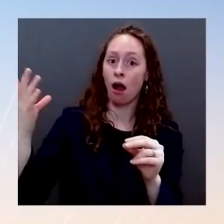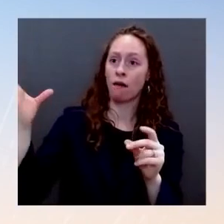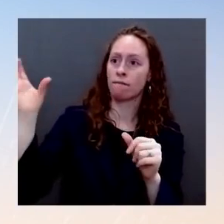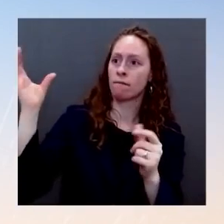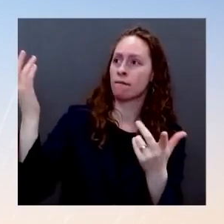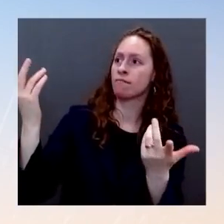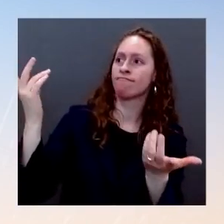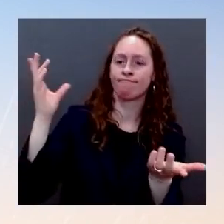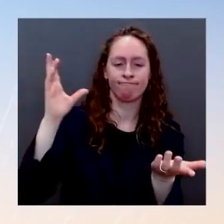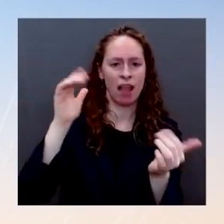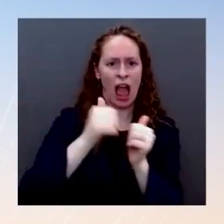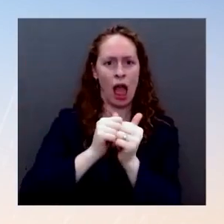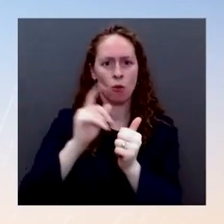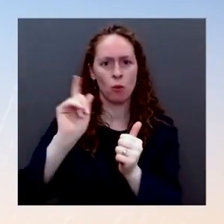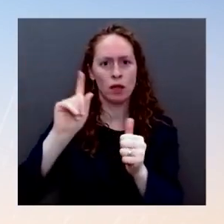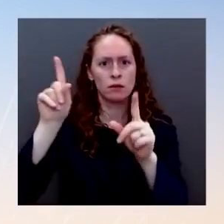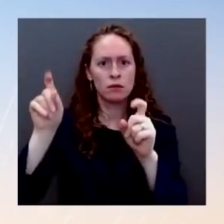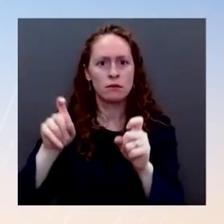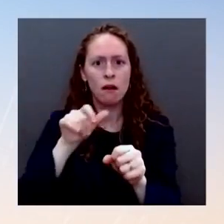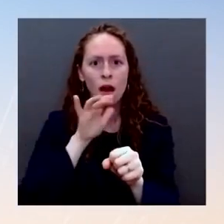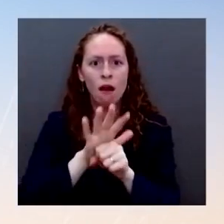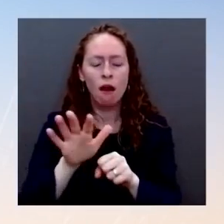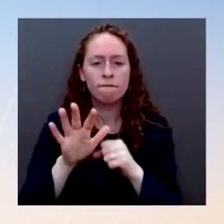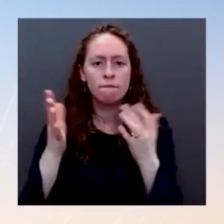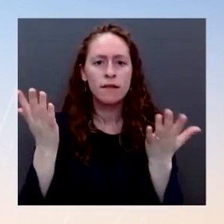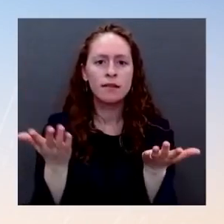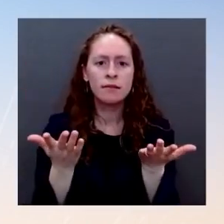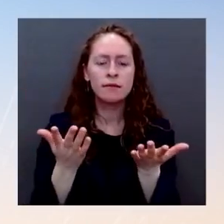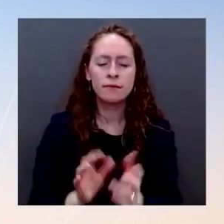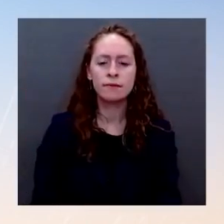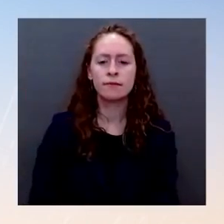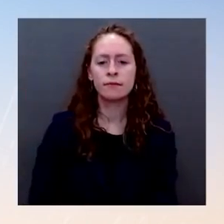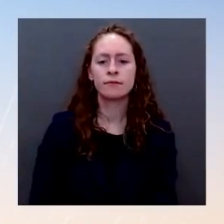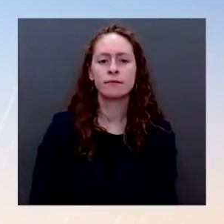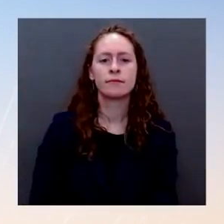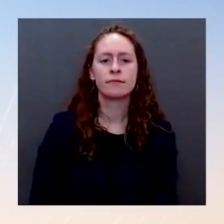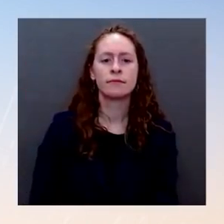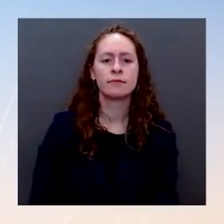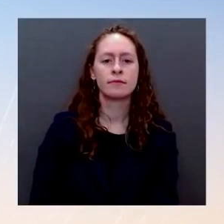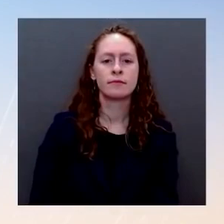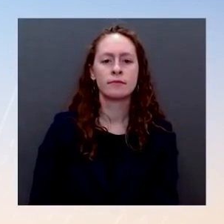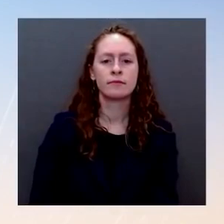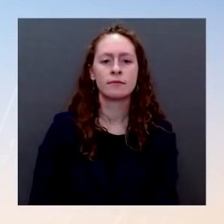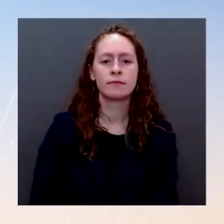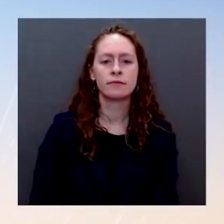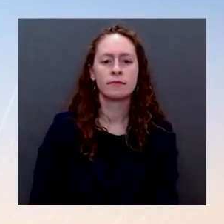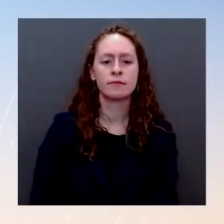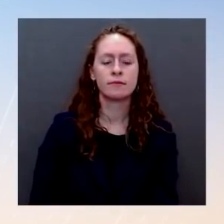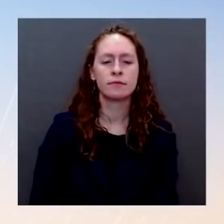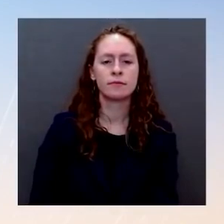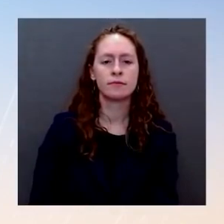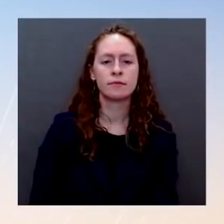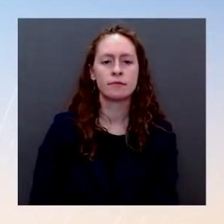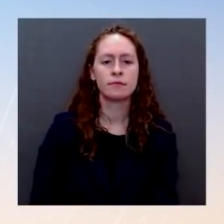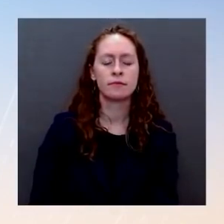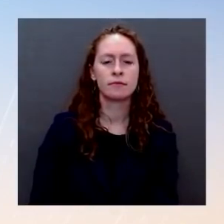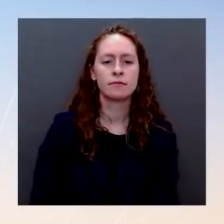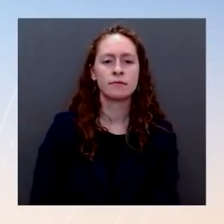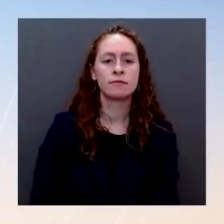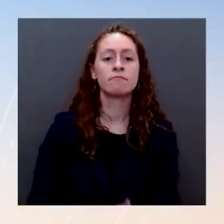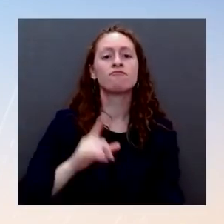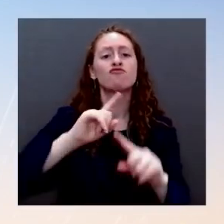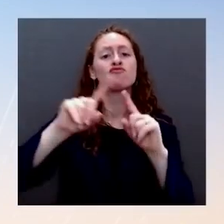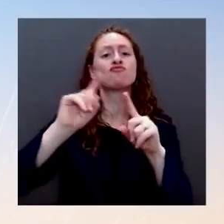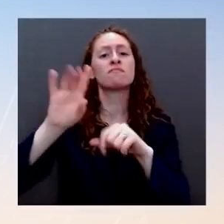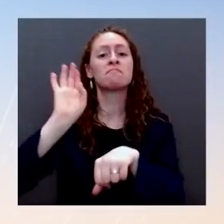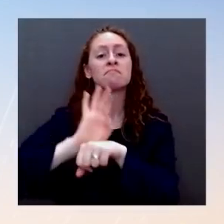companies, have taken steps to put in place either vaccination requirements or testing requirements. They're all